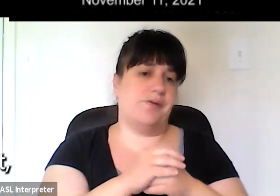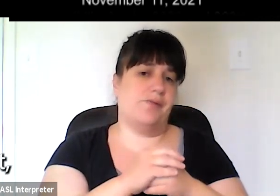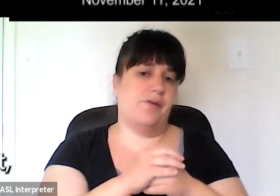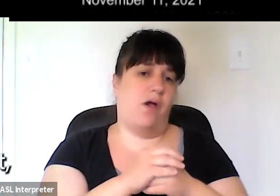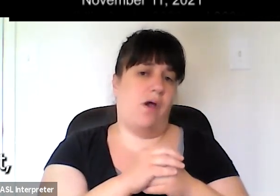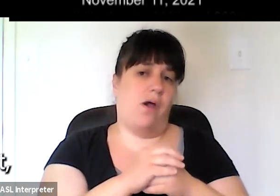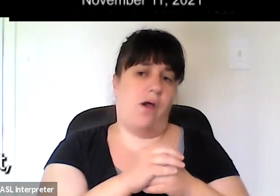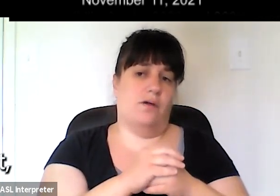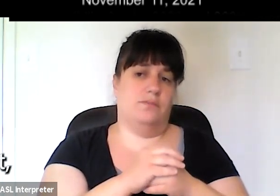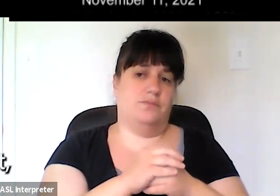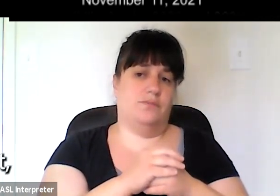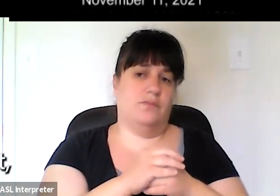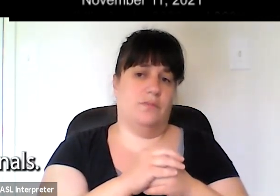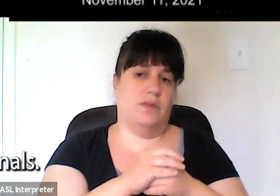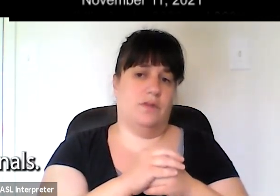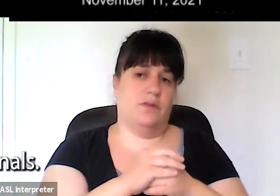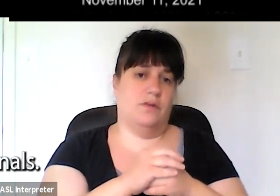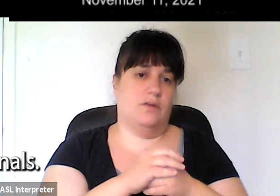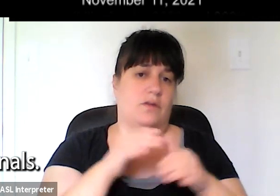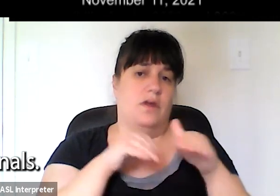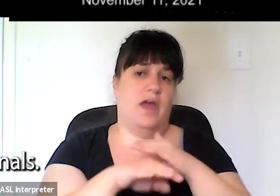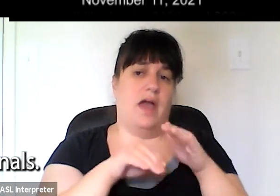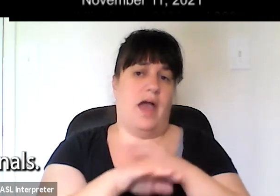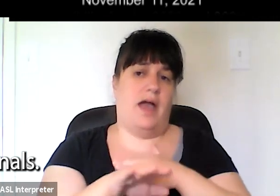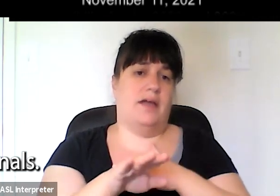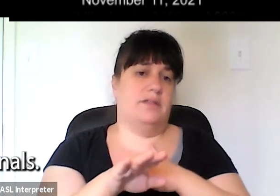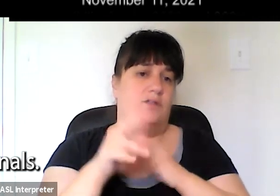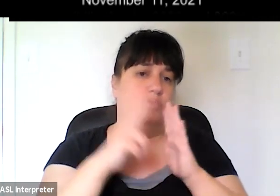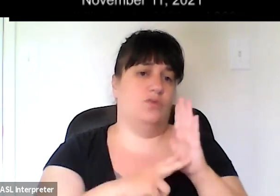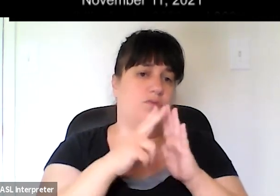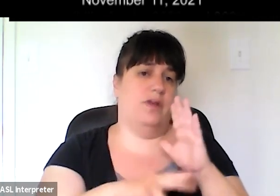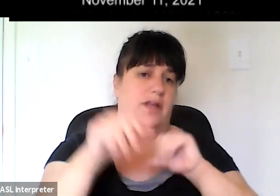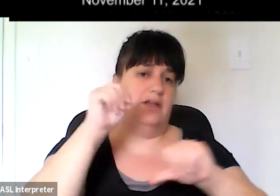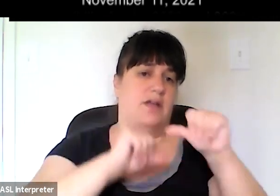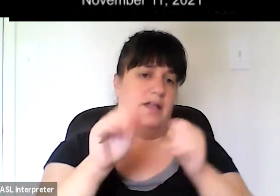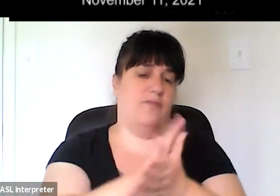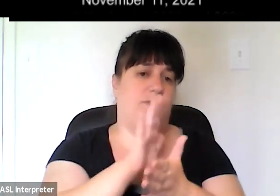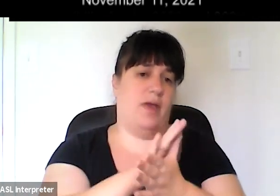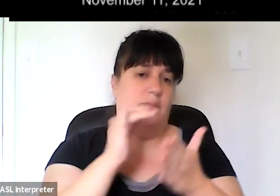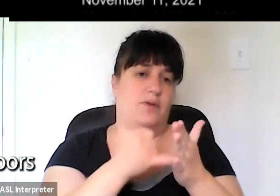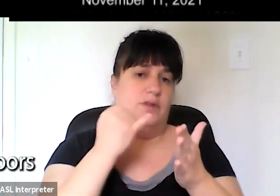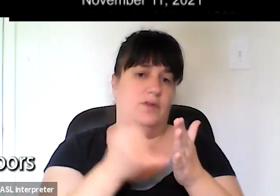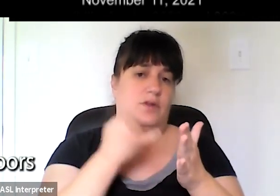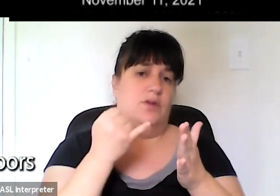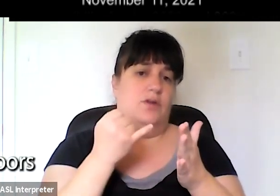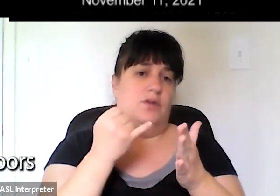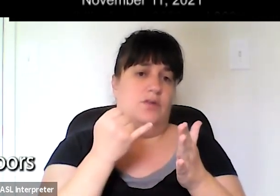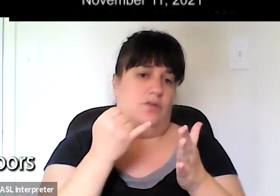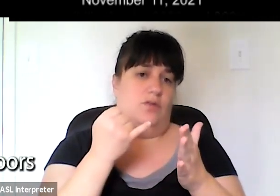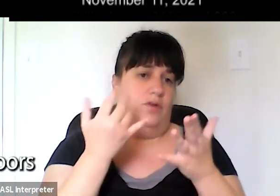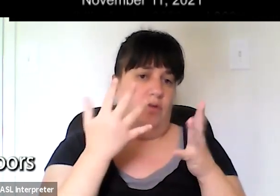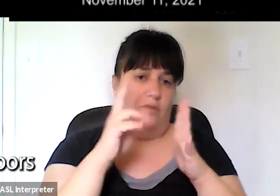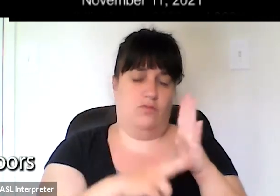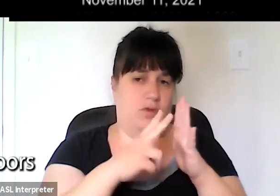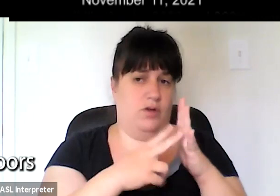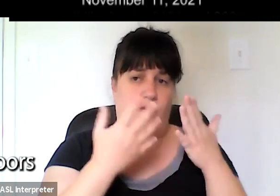some degree of visual impairment. Access to reading scientific papers and journals. Already we know that scientific journals and papers are